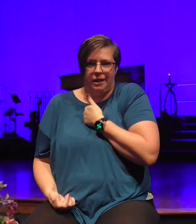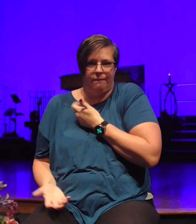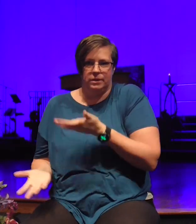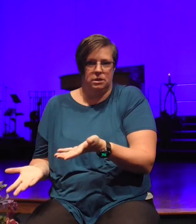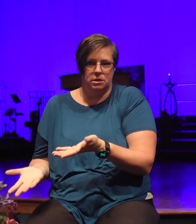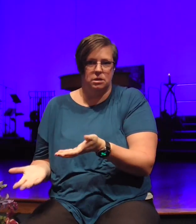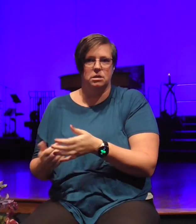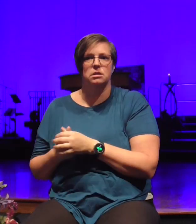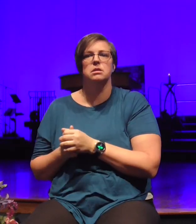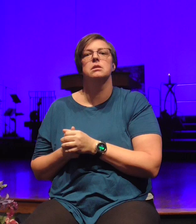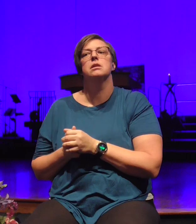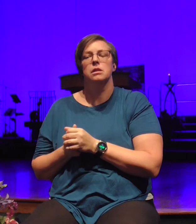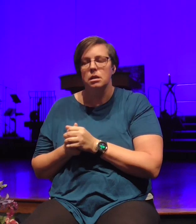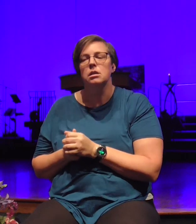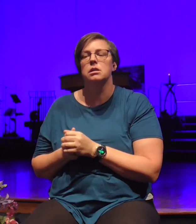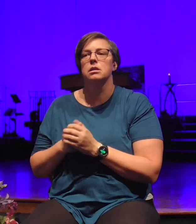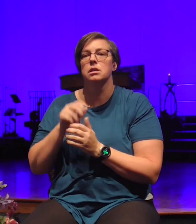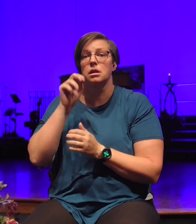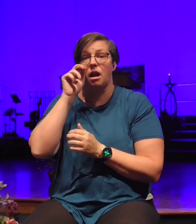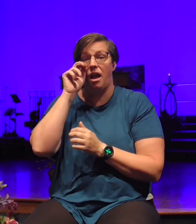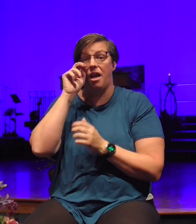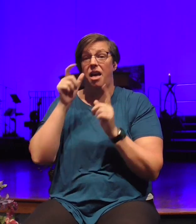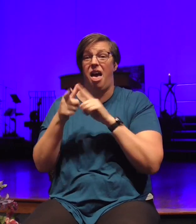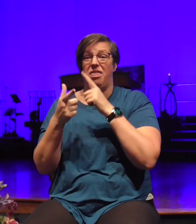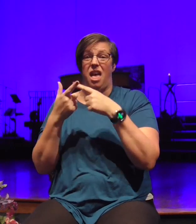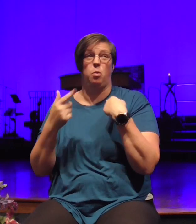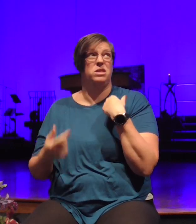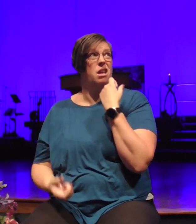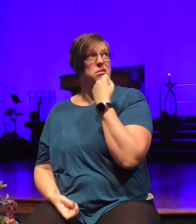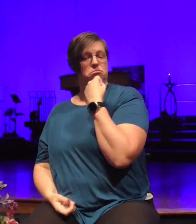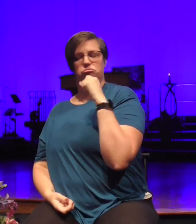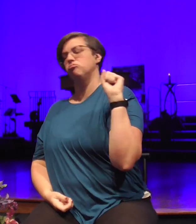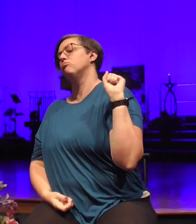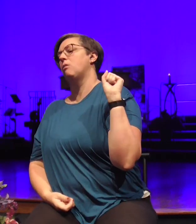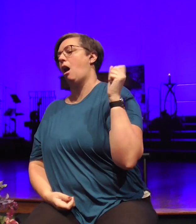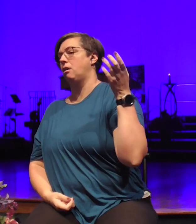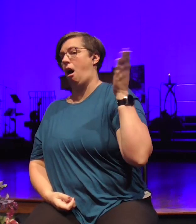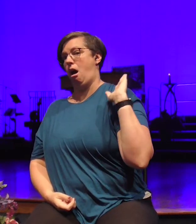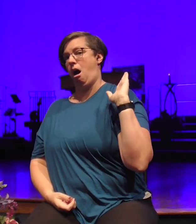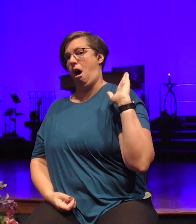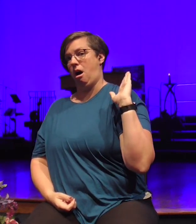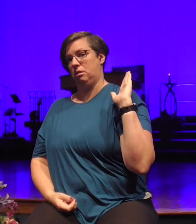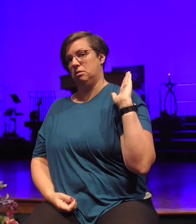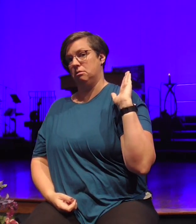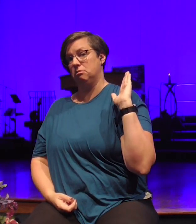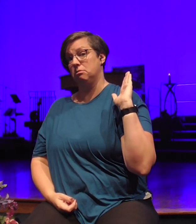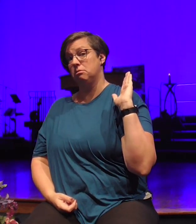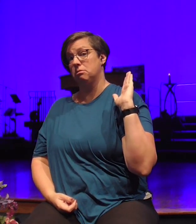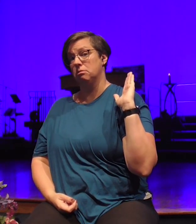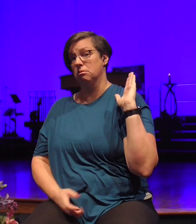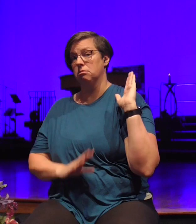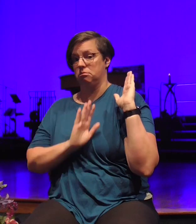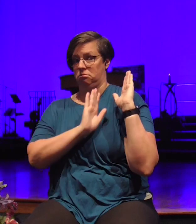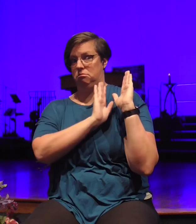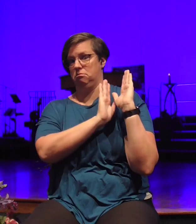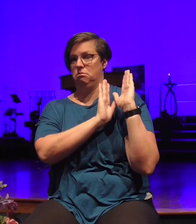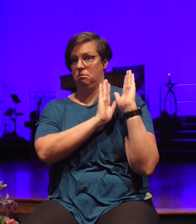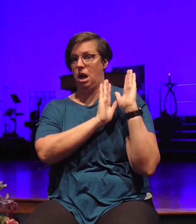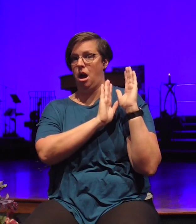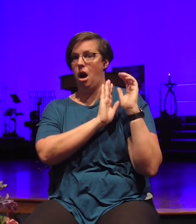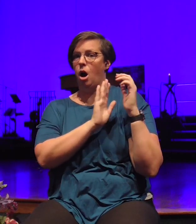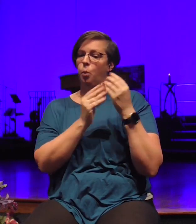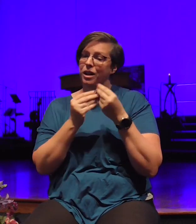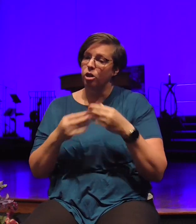then become prone to turn our backs on God. We lose the courage to stand in the face of